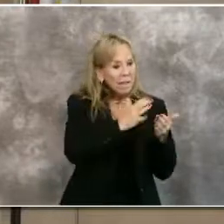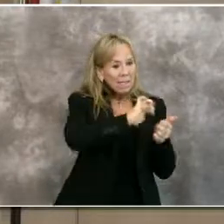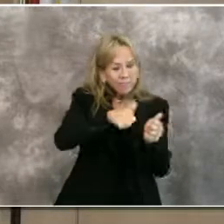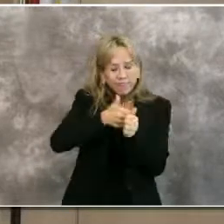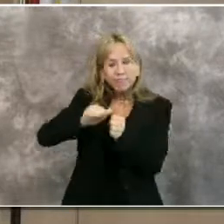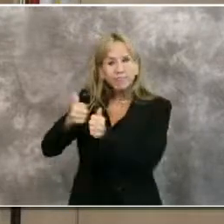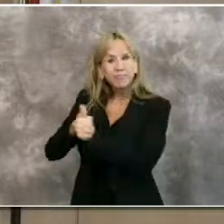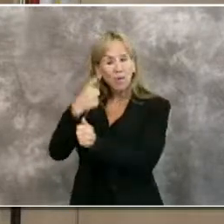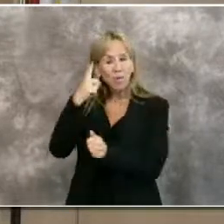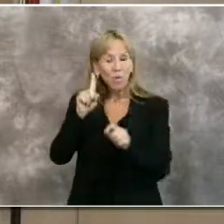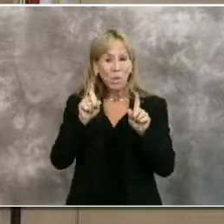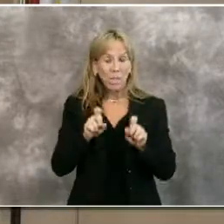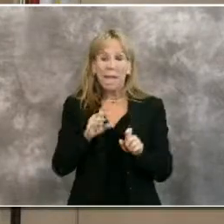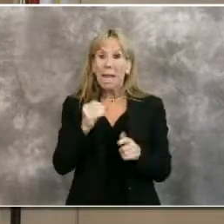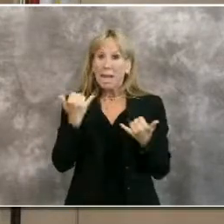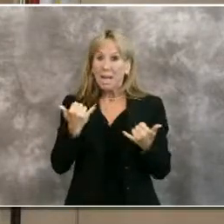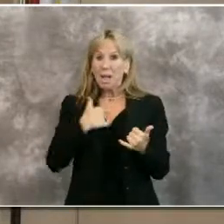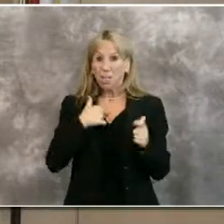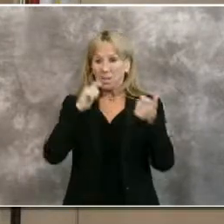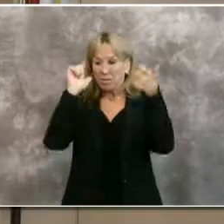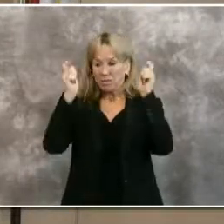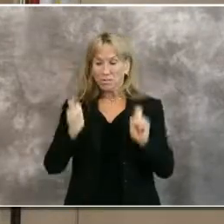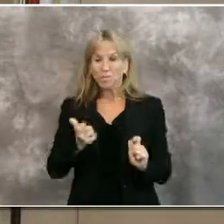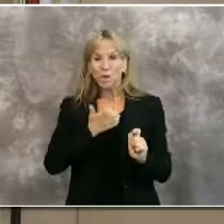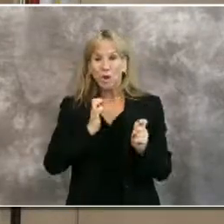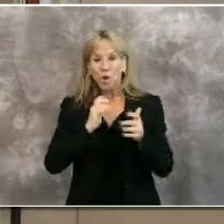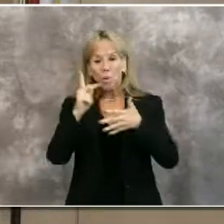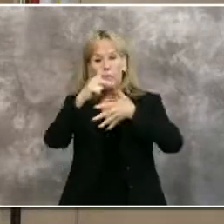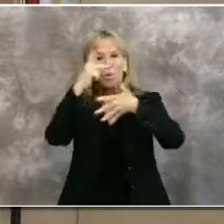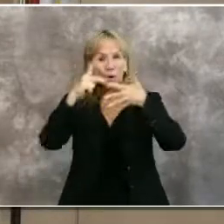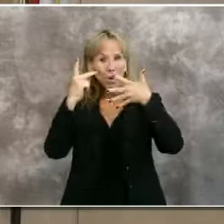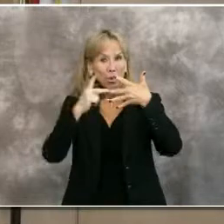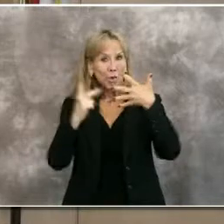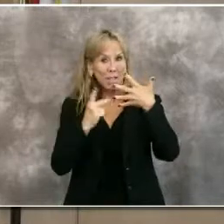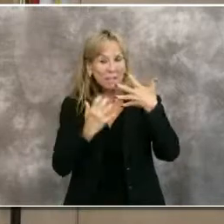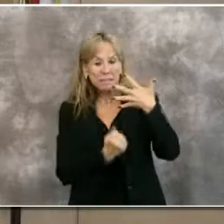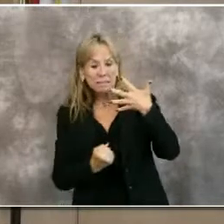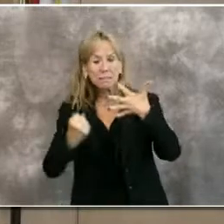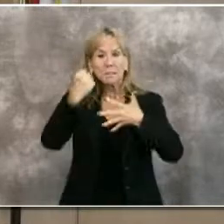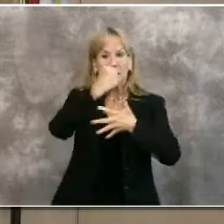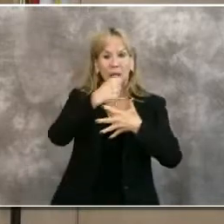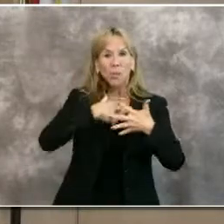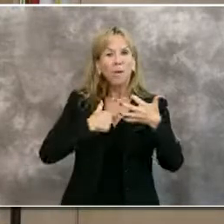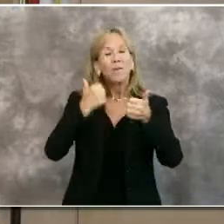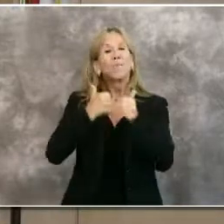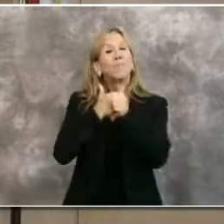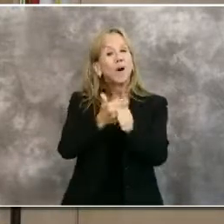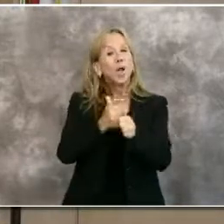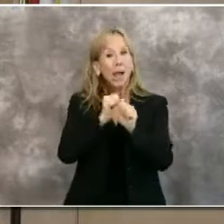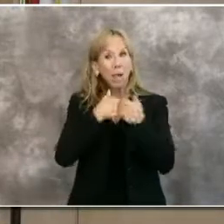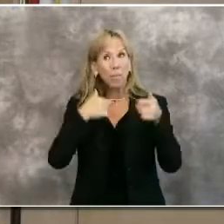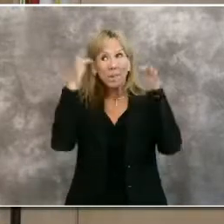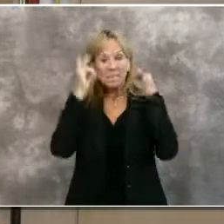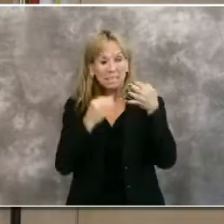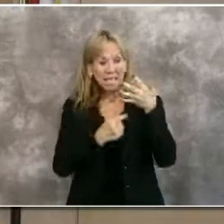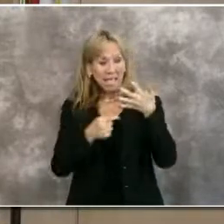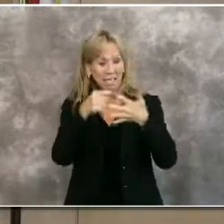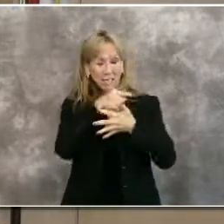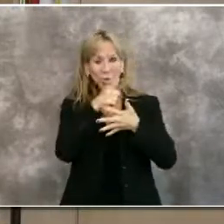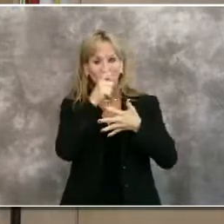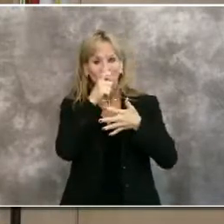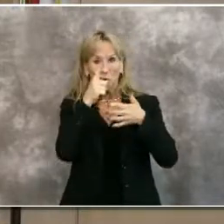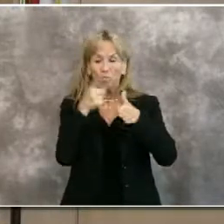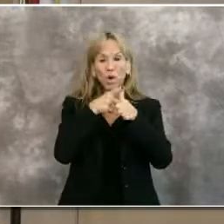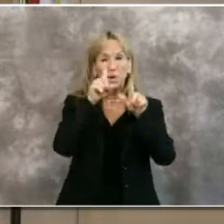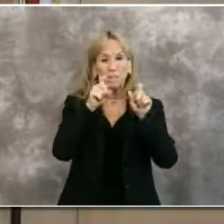reprioritized our priority list, and it is in much alignment with the state's priority list that came out yesterday. And while